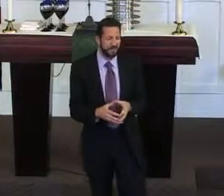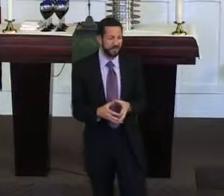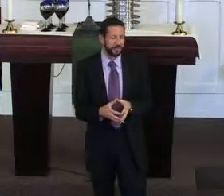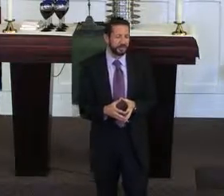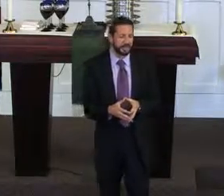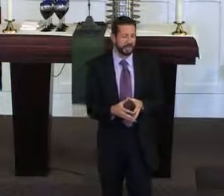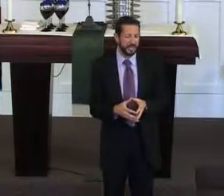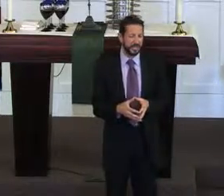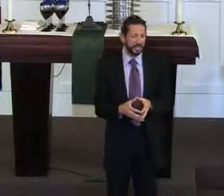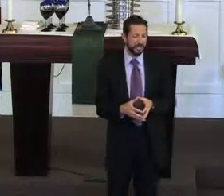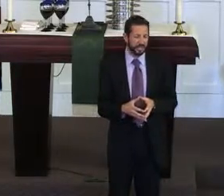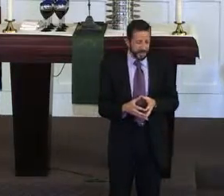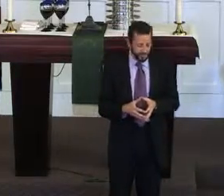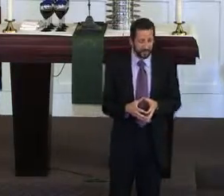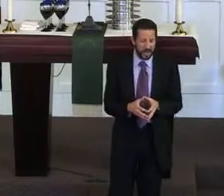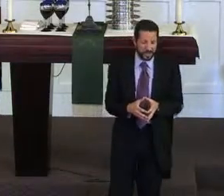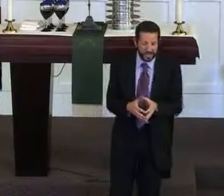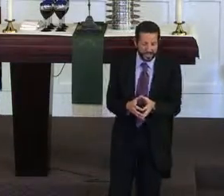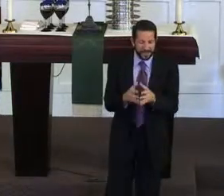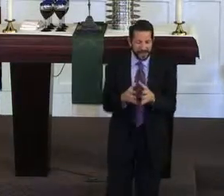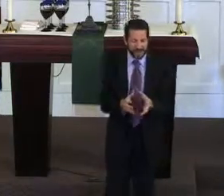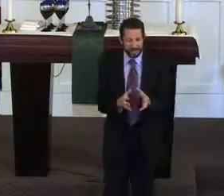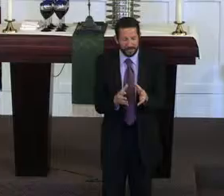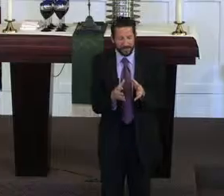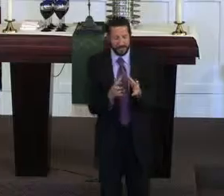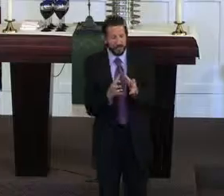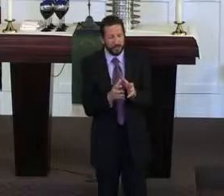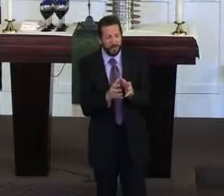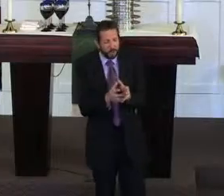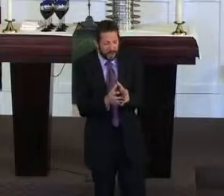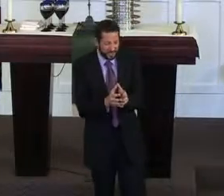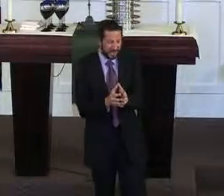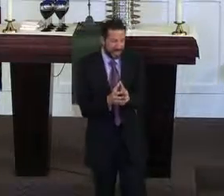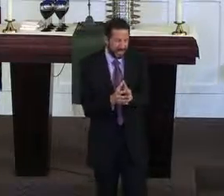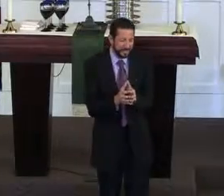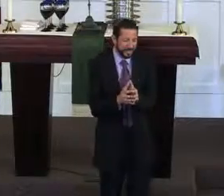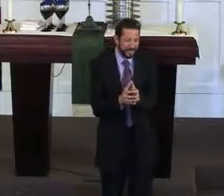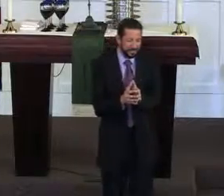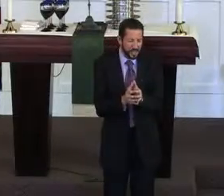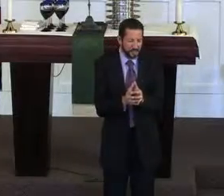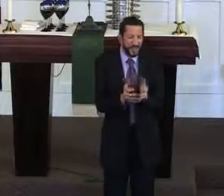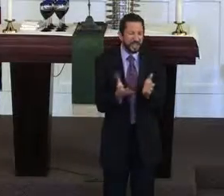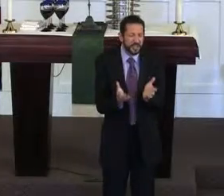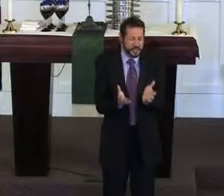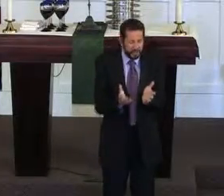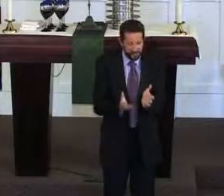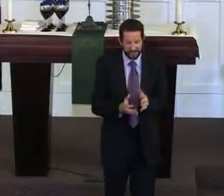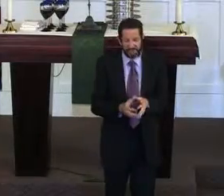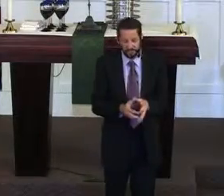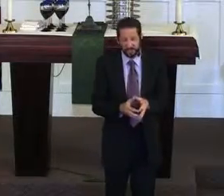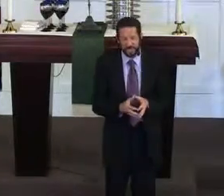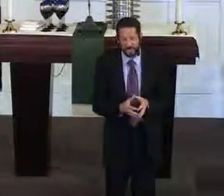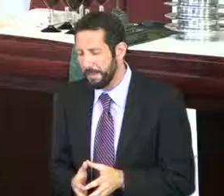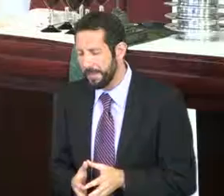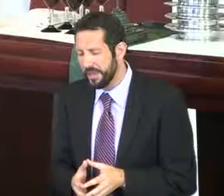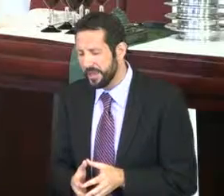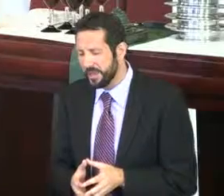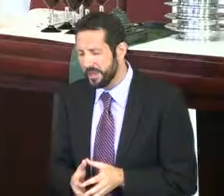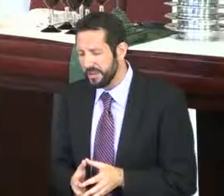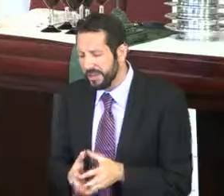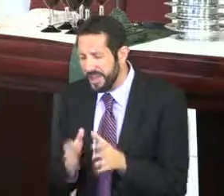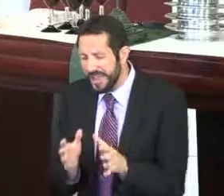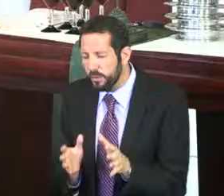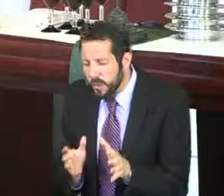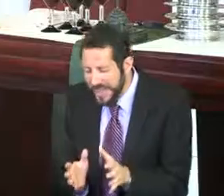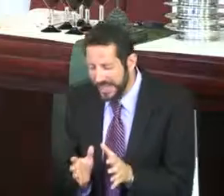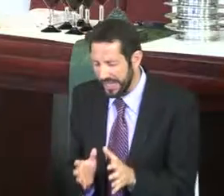good enough. We're thankful, God, that in that you open us and awaken our spirit this morning,